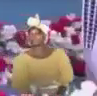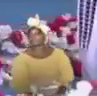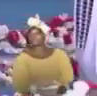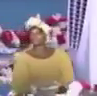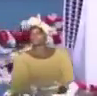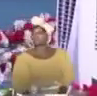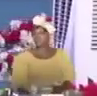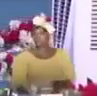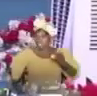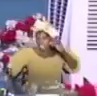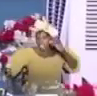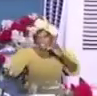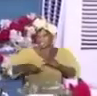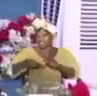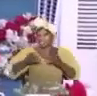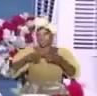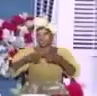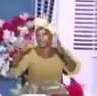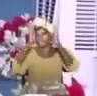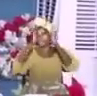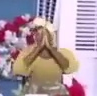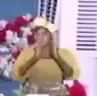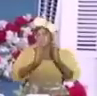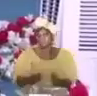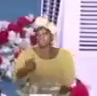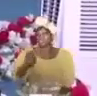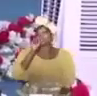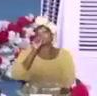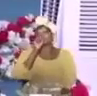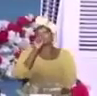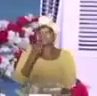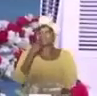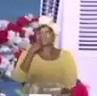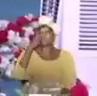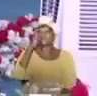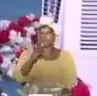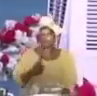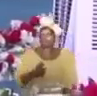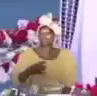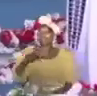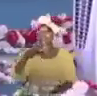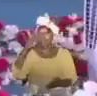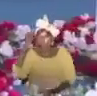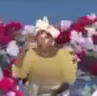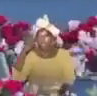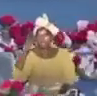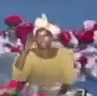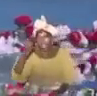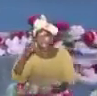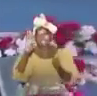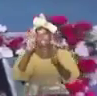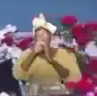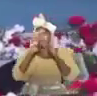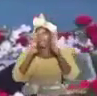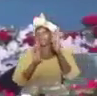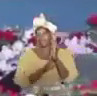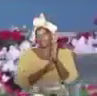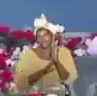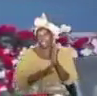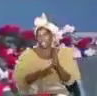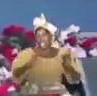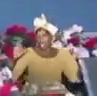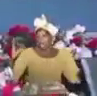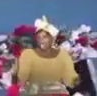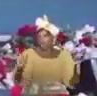Then in addition to prayer, you must be sound in scripture. Now let me submit to you, haven't encouraged